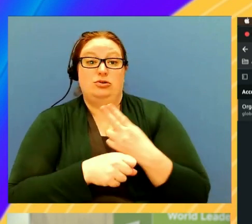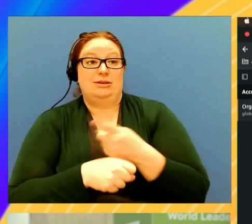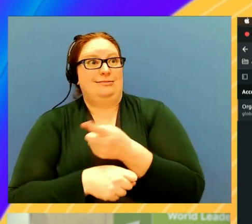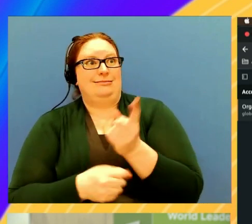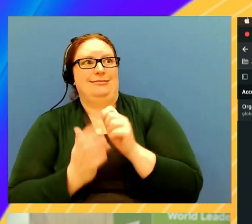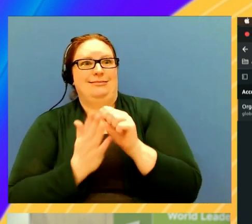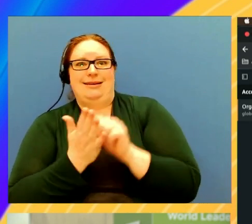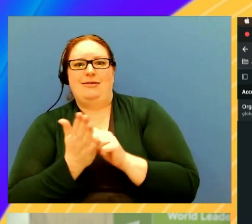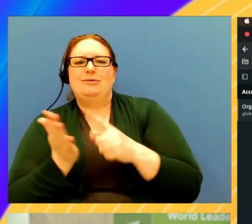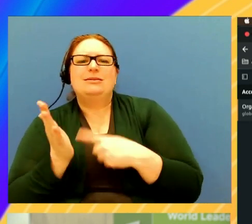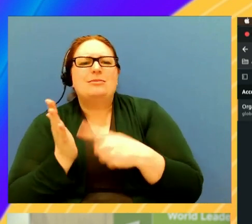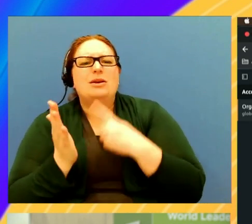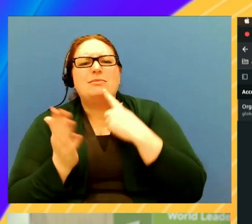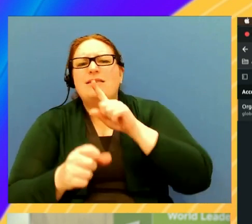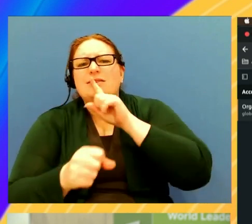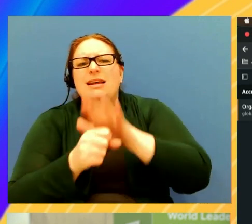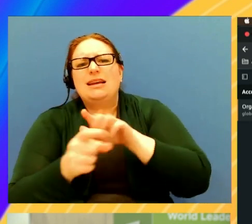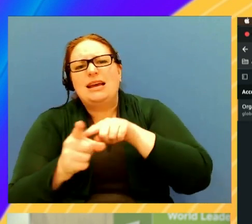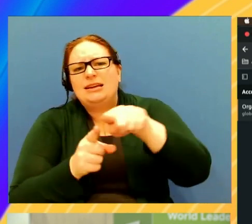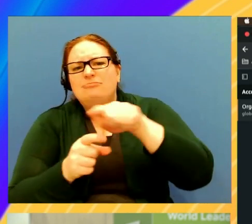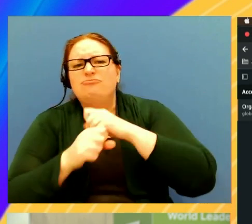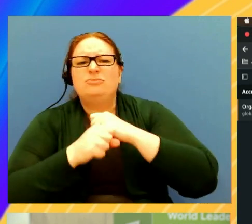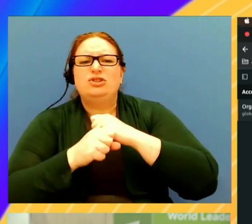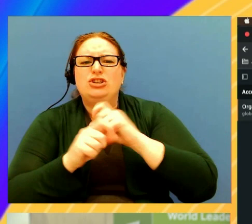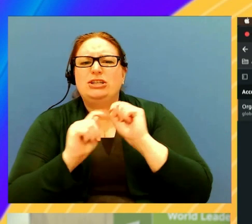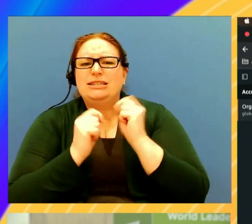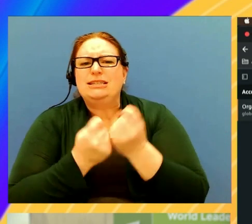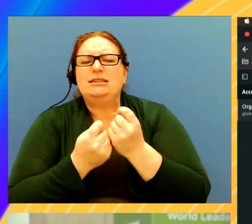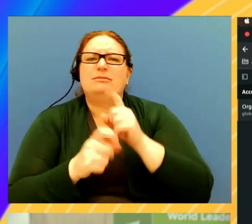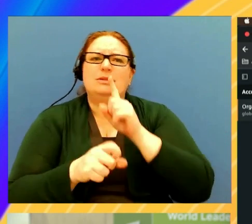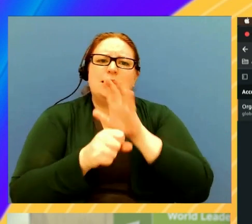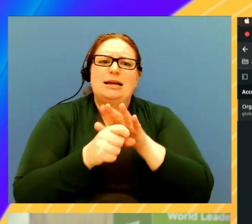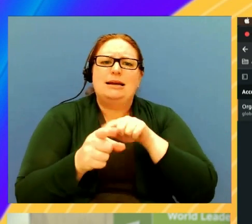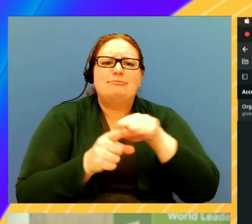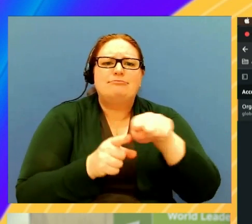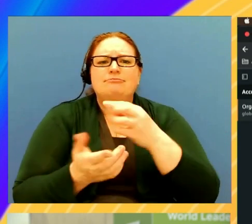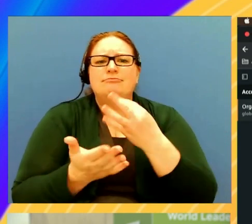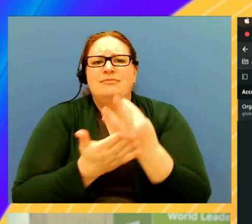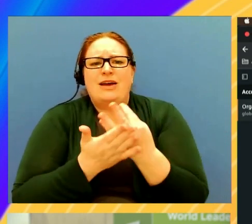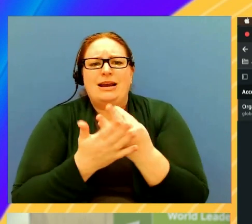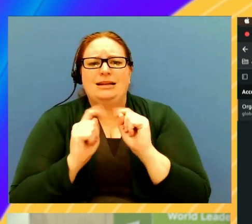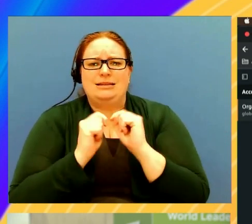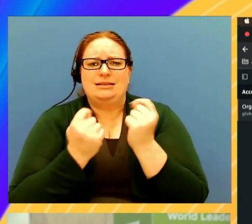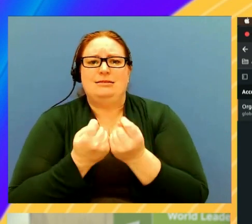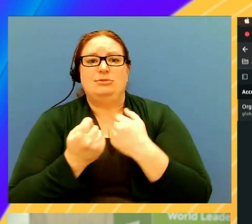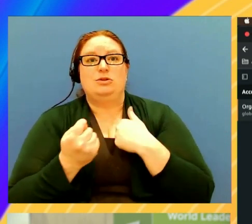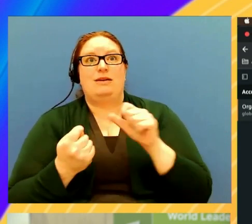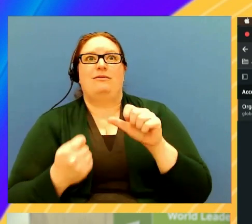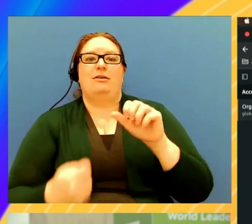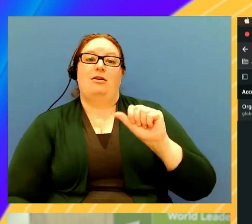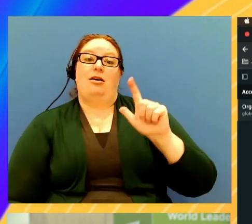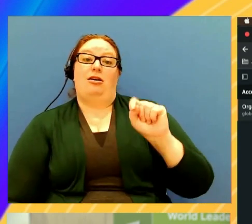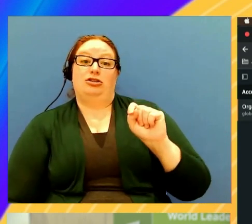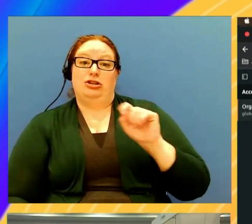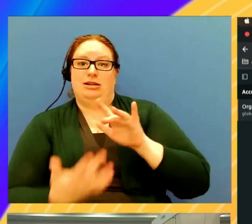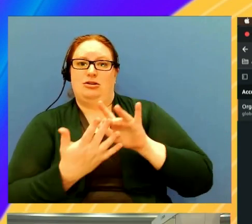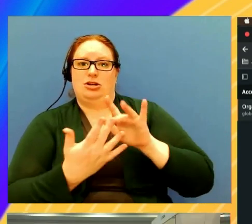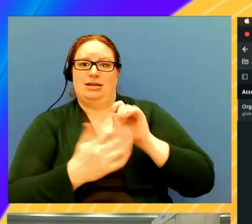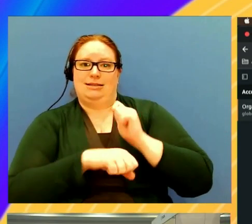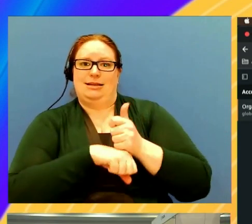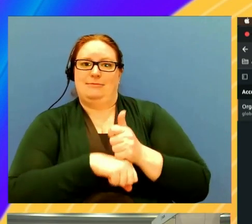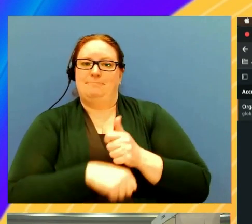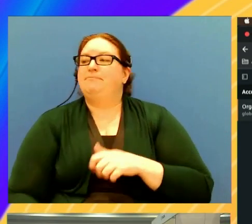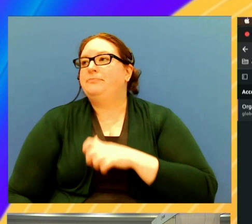dedicated security teams or dedicated finance teams. So we have an alternate contact set up. I love that you're bringing that up, because I